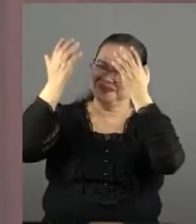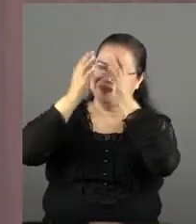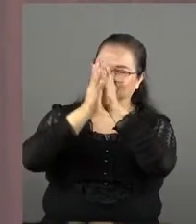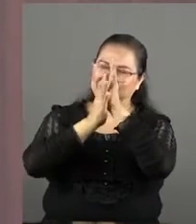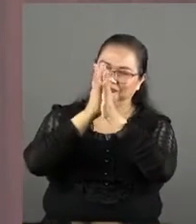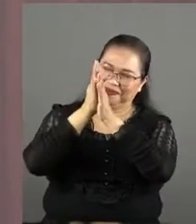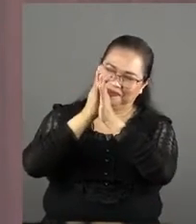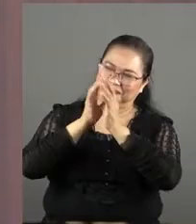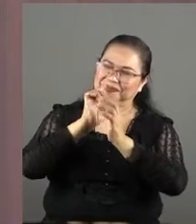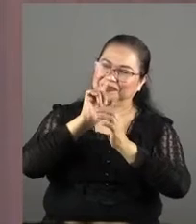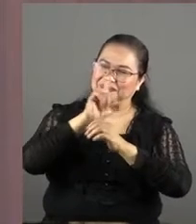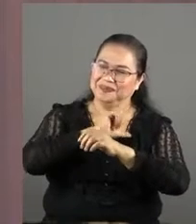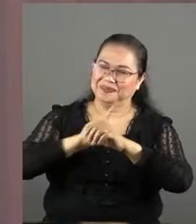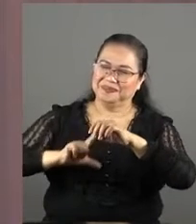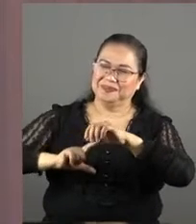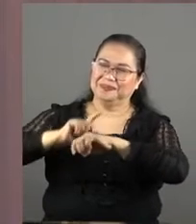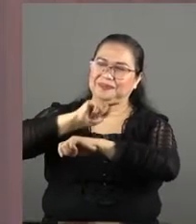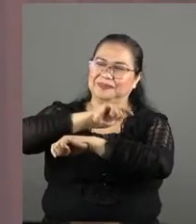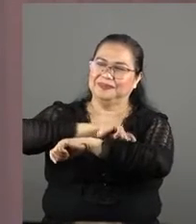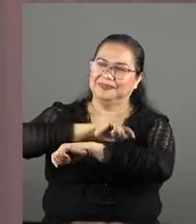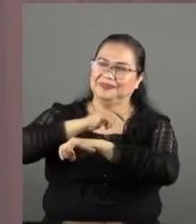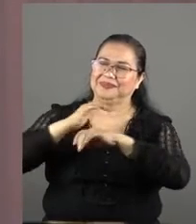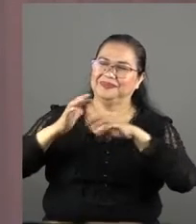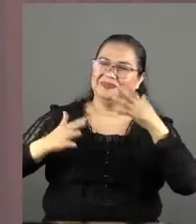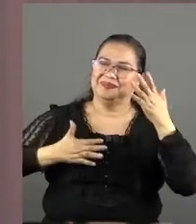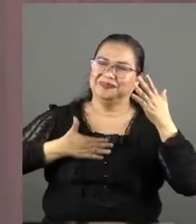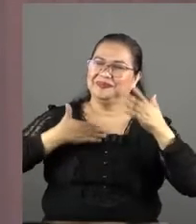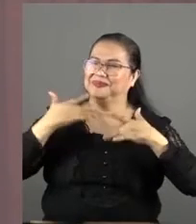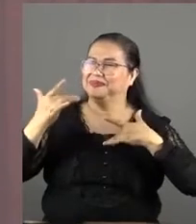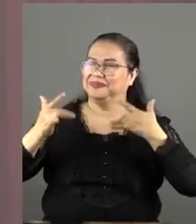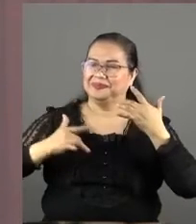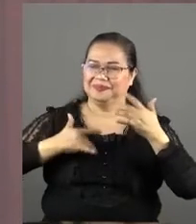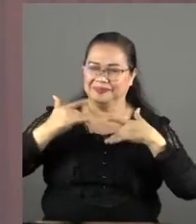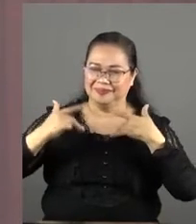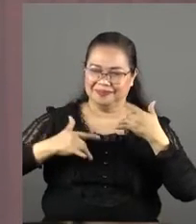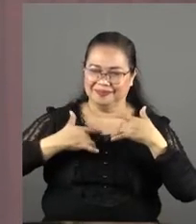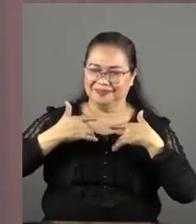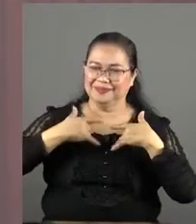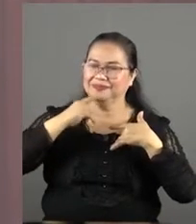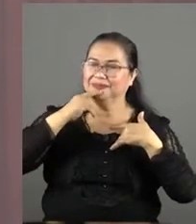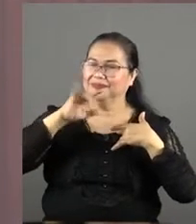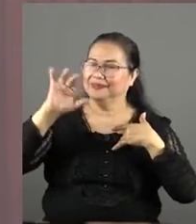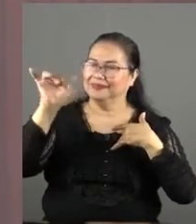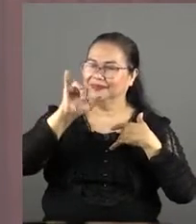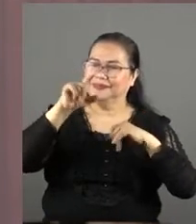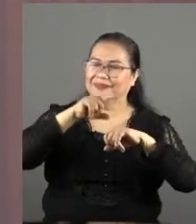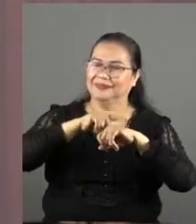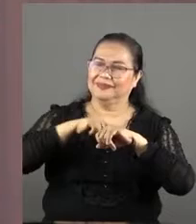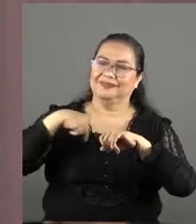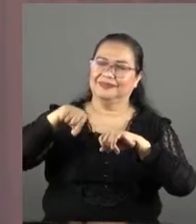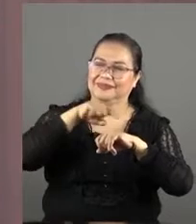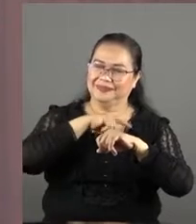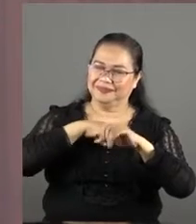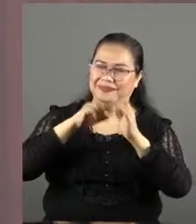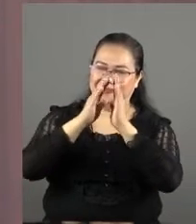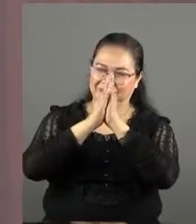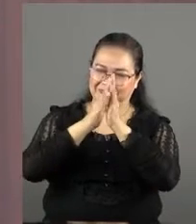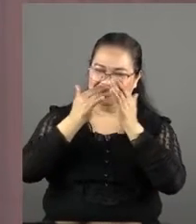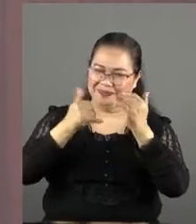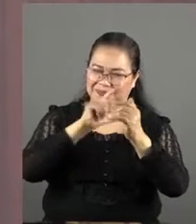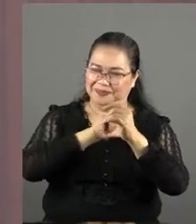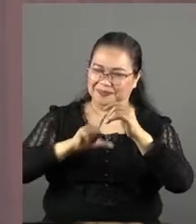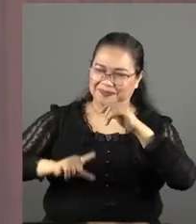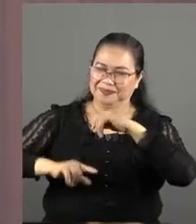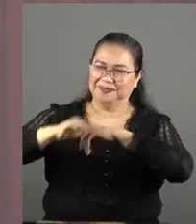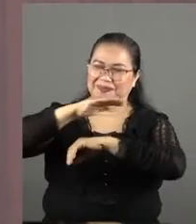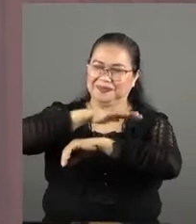this communion with gladness. At the same time, Lord, we pray that this communion we're